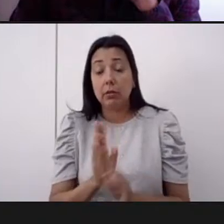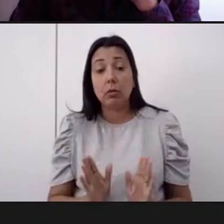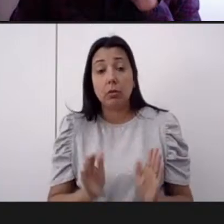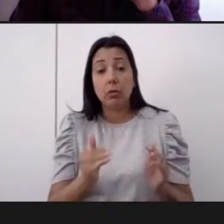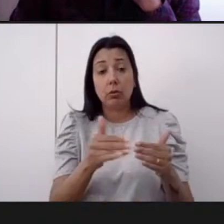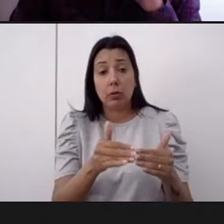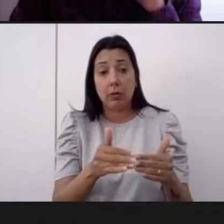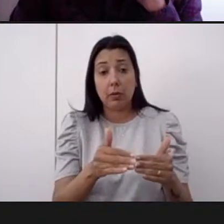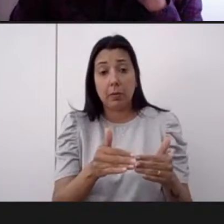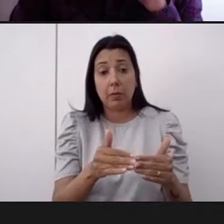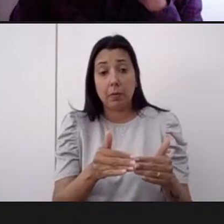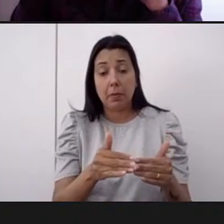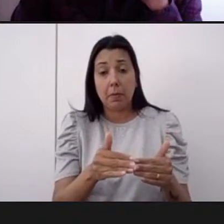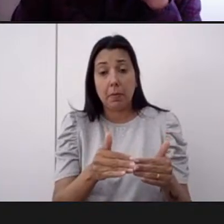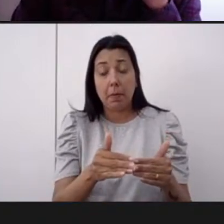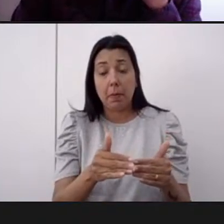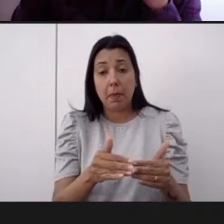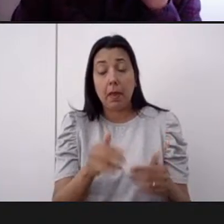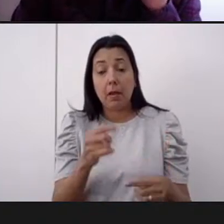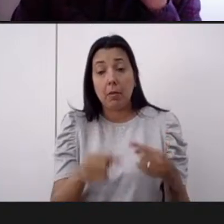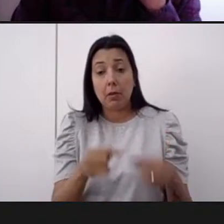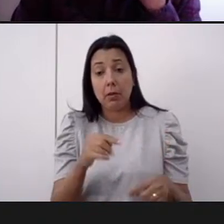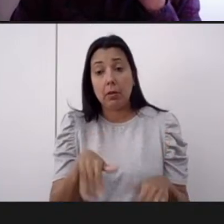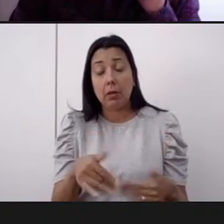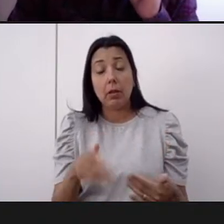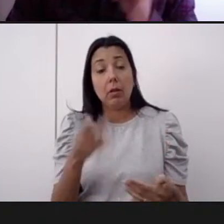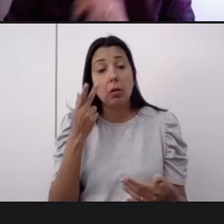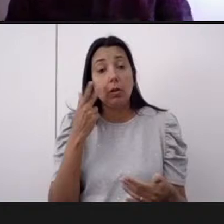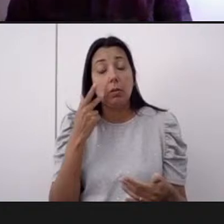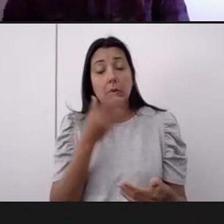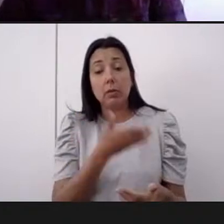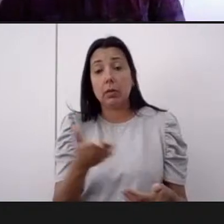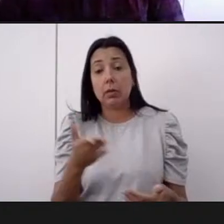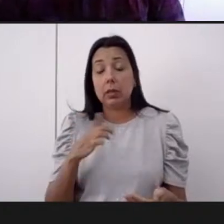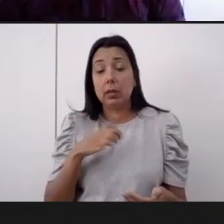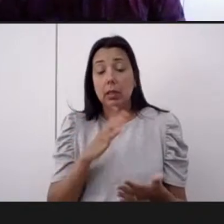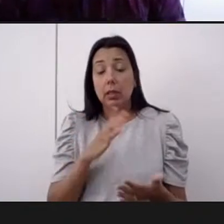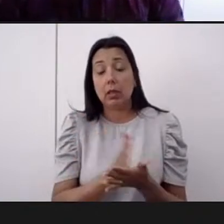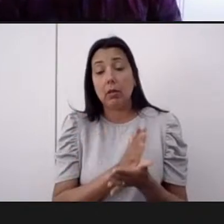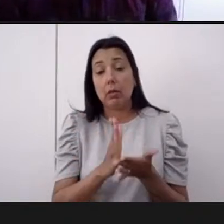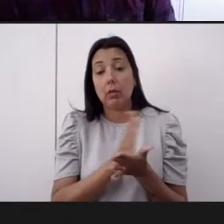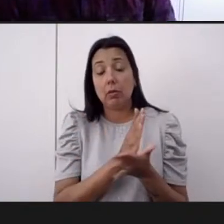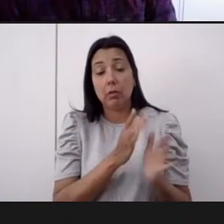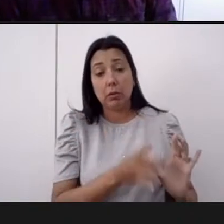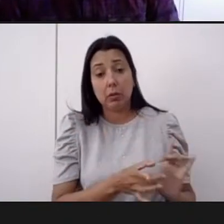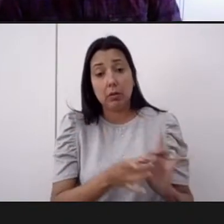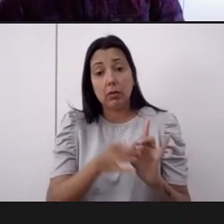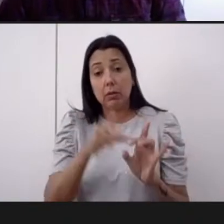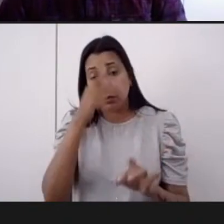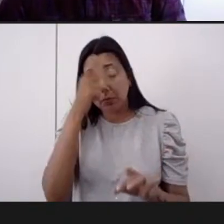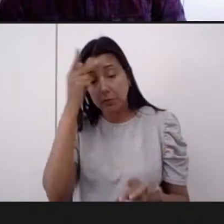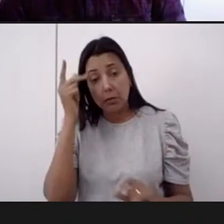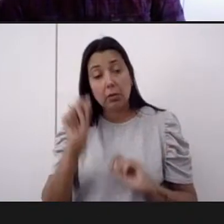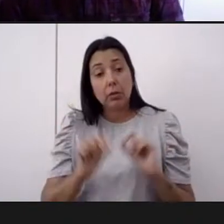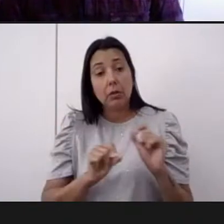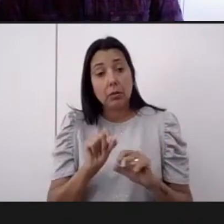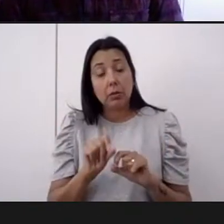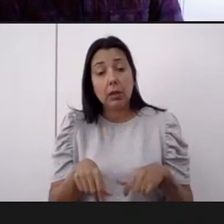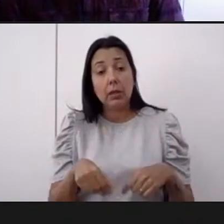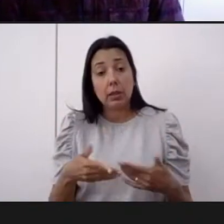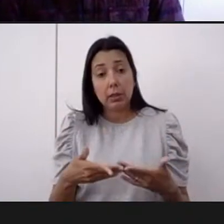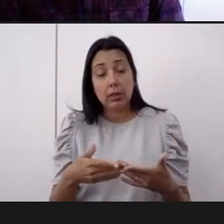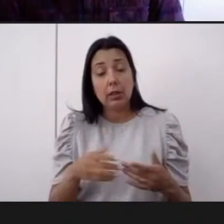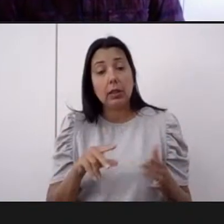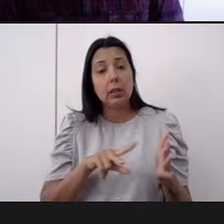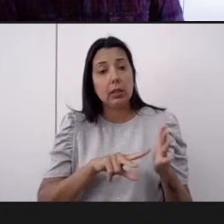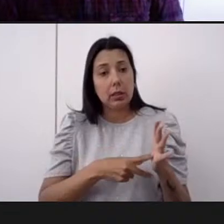you very often have some connection between people from the unions and political parties,